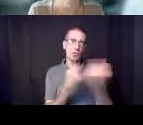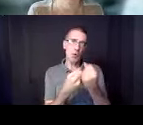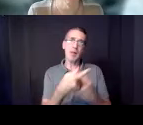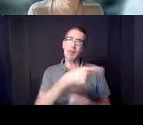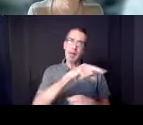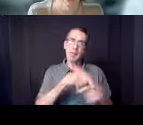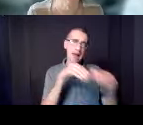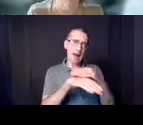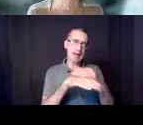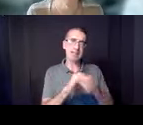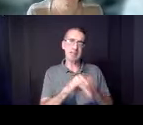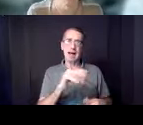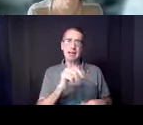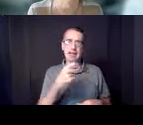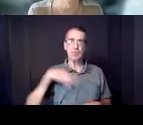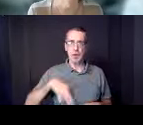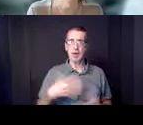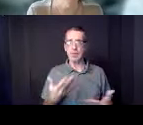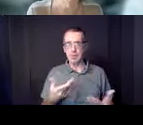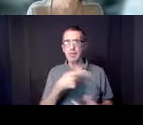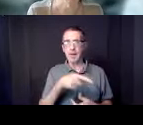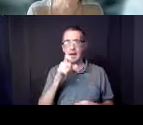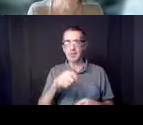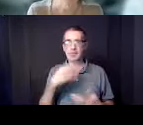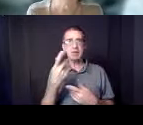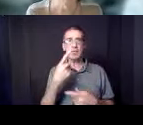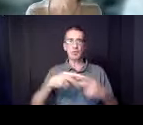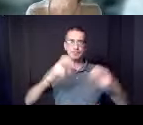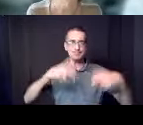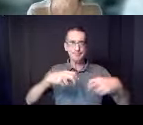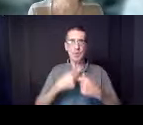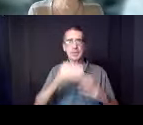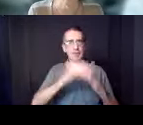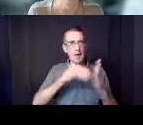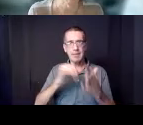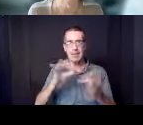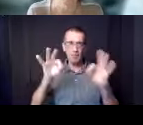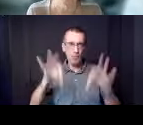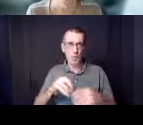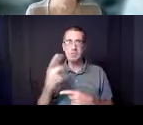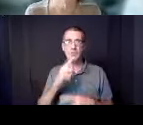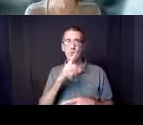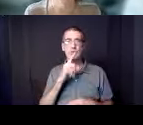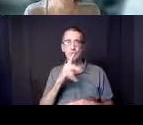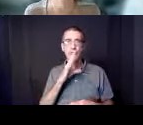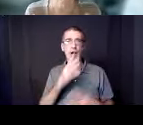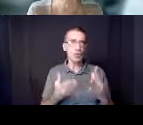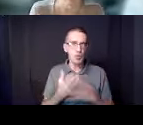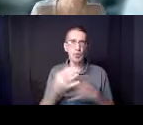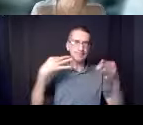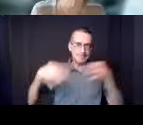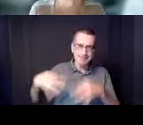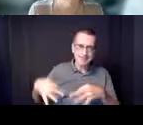in accessing that tax credit? Maybe they have to, you know, have someone sit with them and fill out the form, or someone really talk them through and help